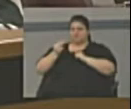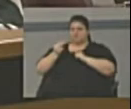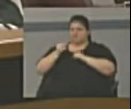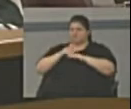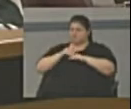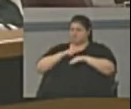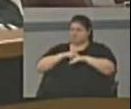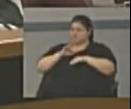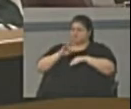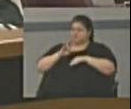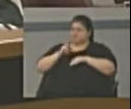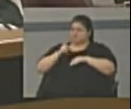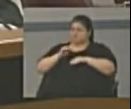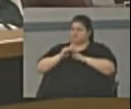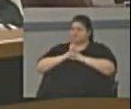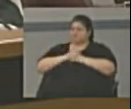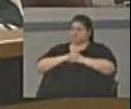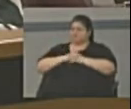p.m.